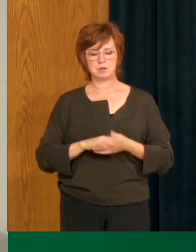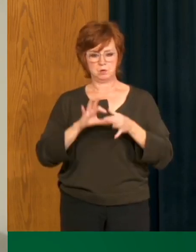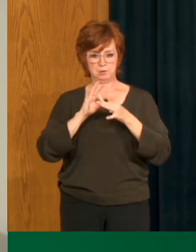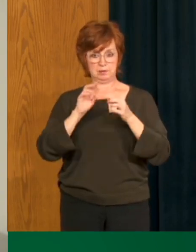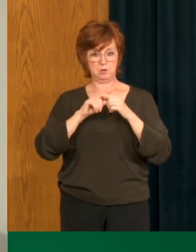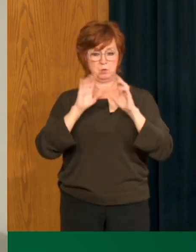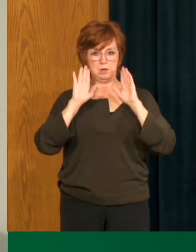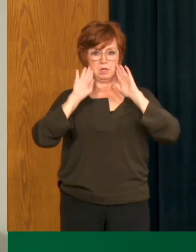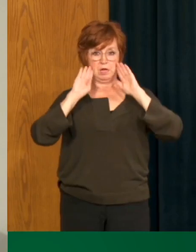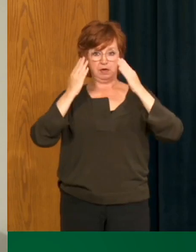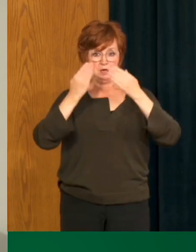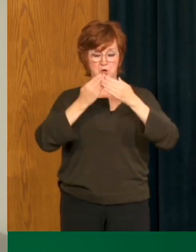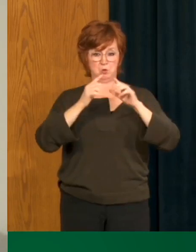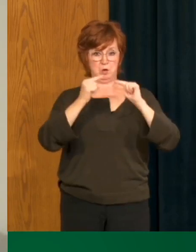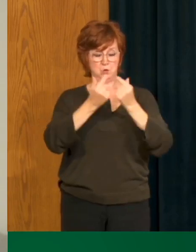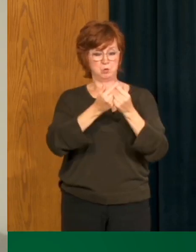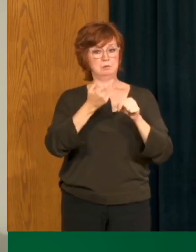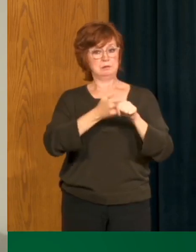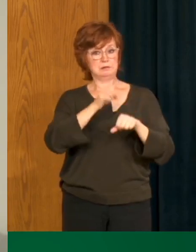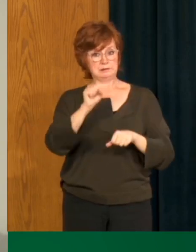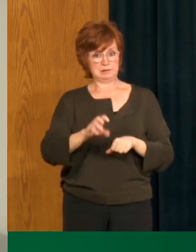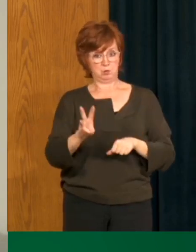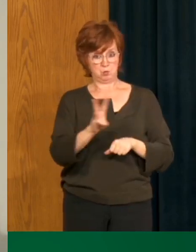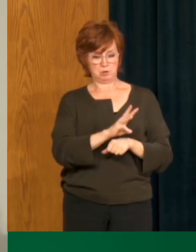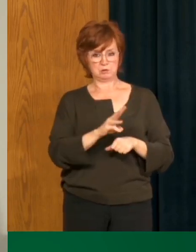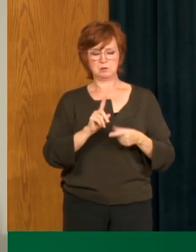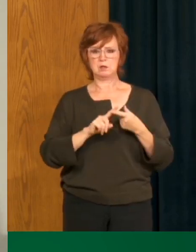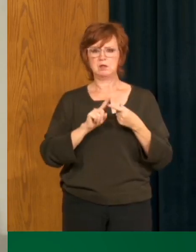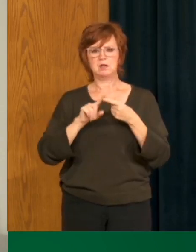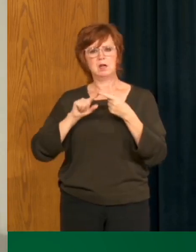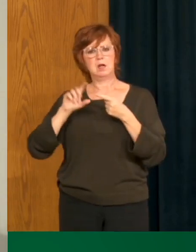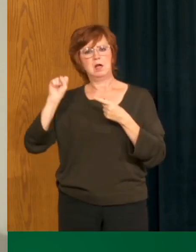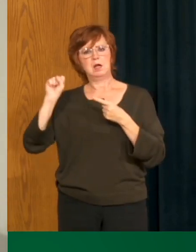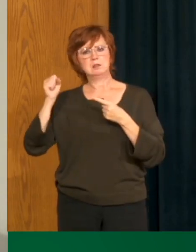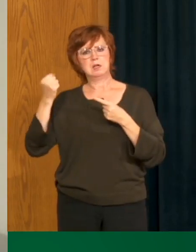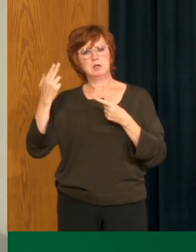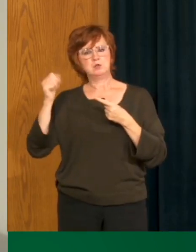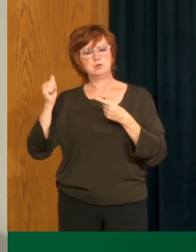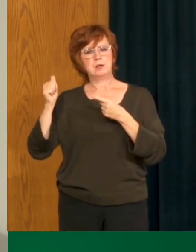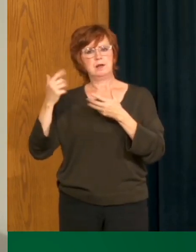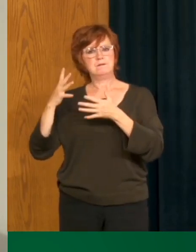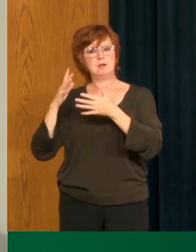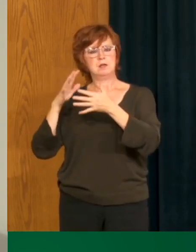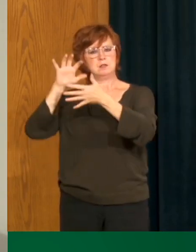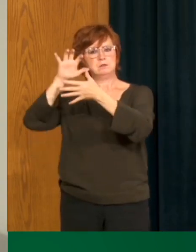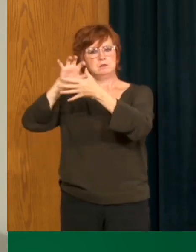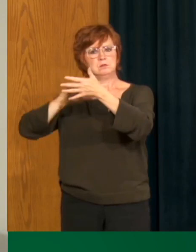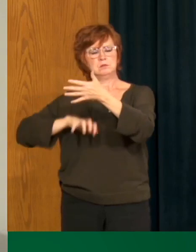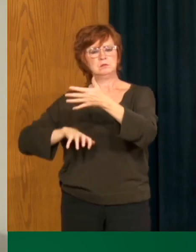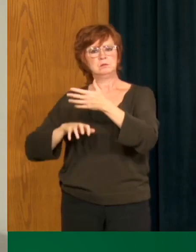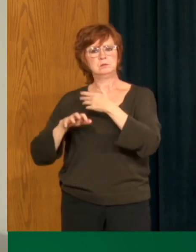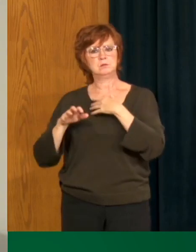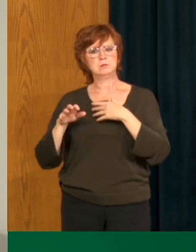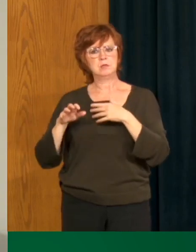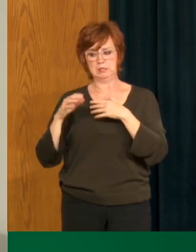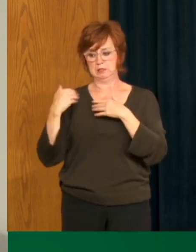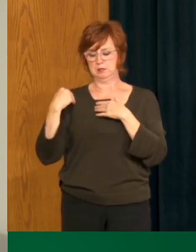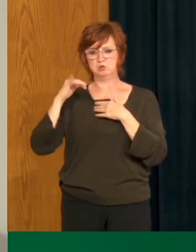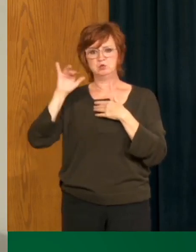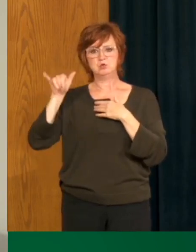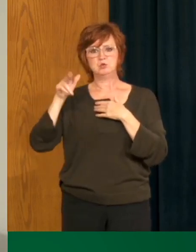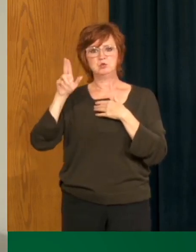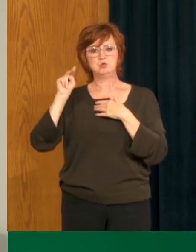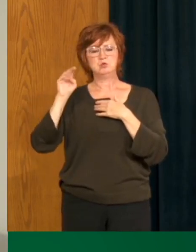the southwest there. In the release that was put out from the SHA in June on those first outbreaks, it says,